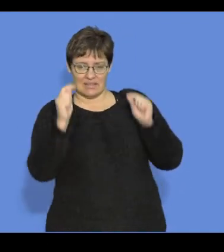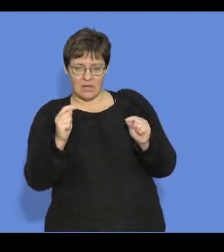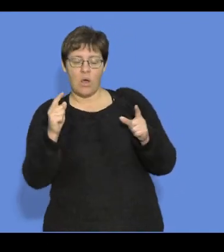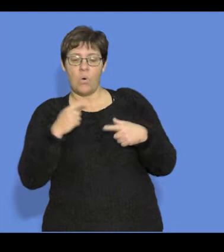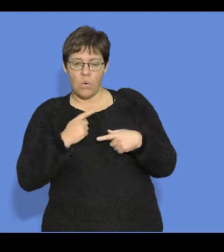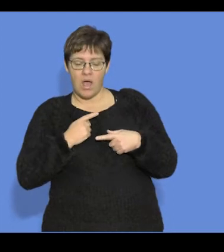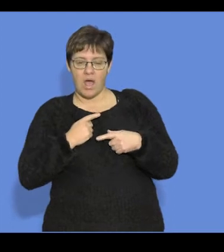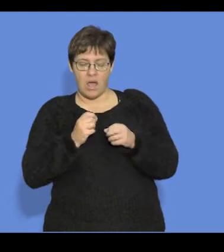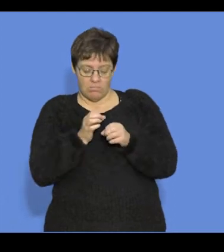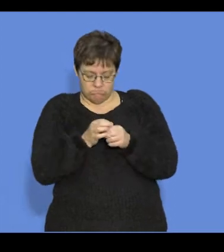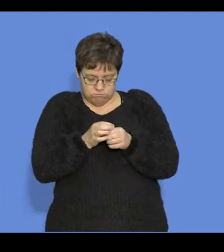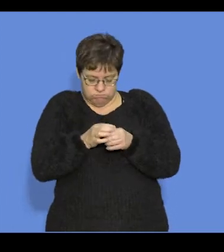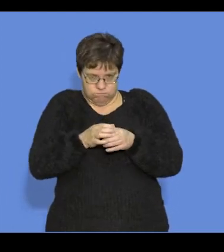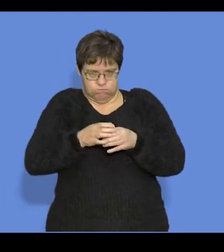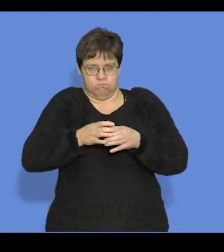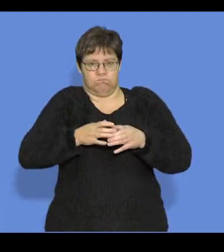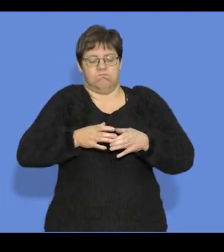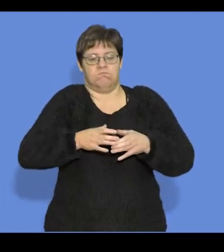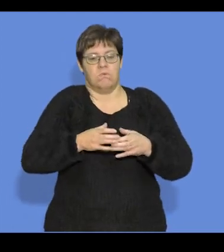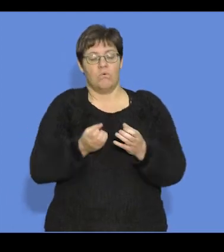in width can actually occur.